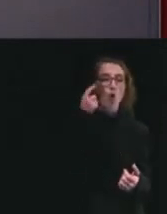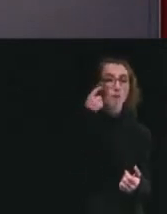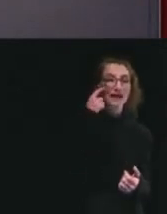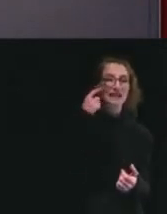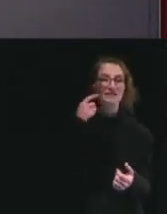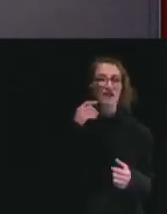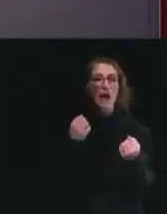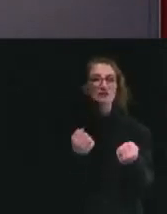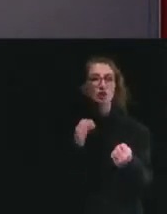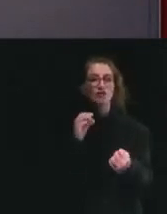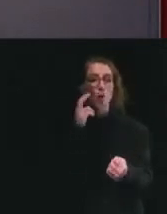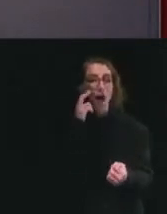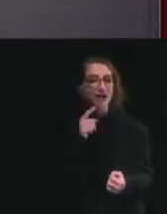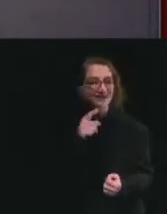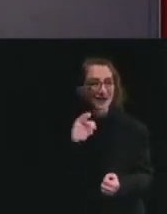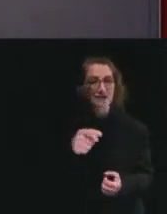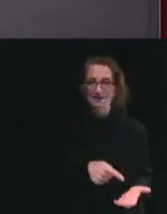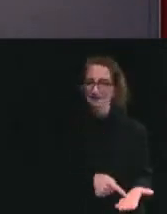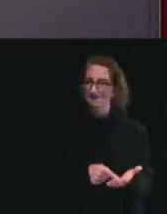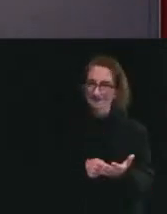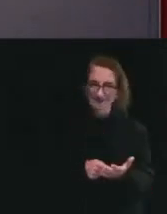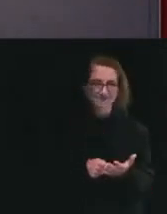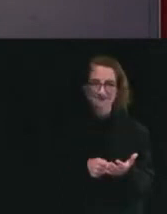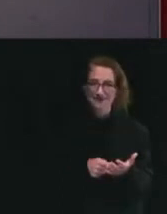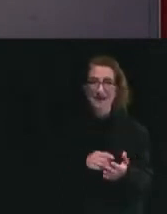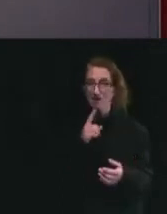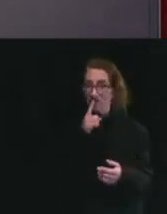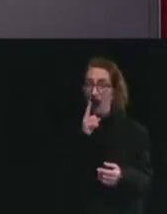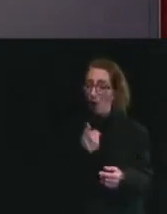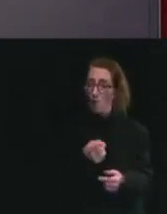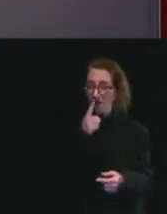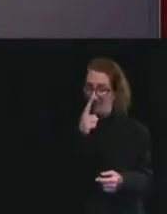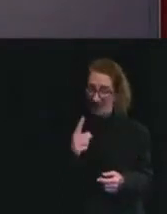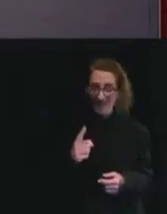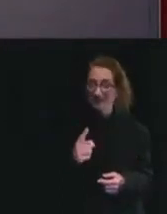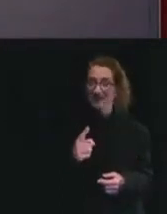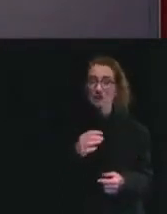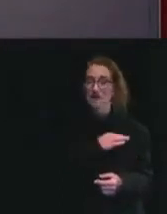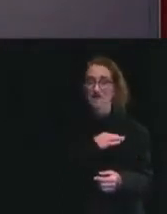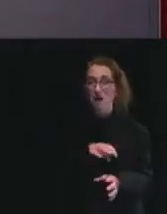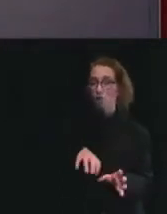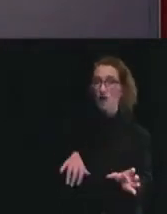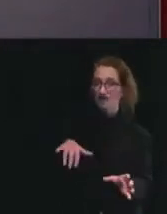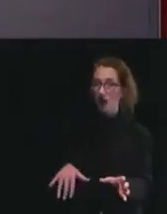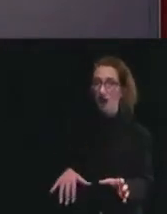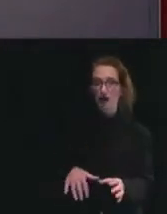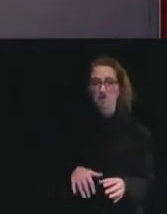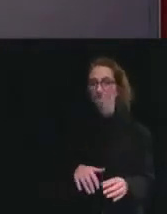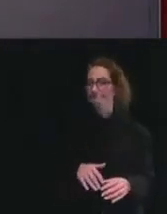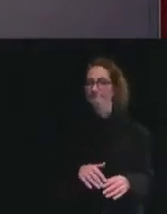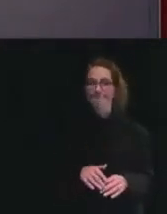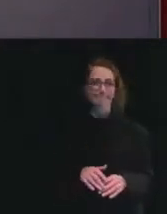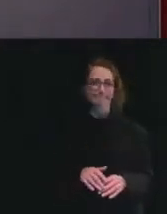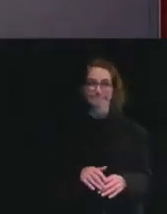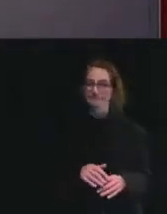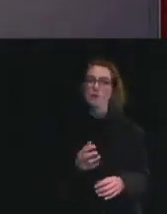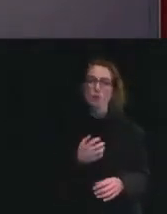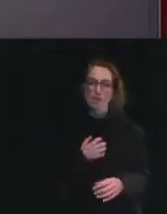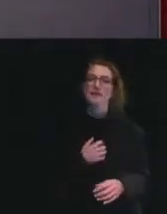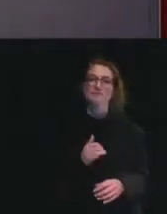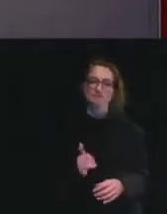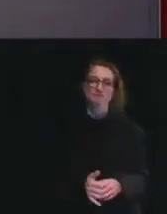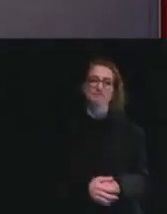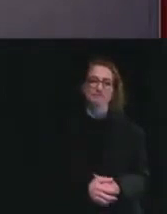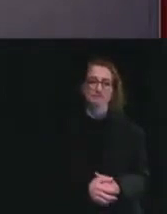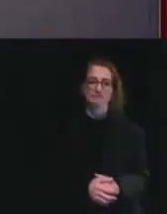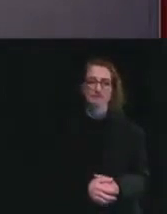concern about how far retirement will reach in old age. And what else are we going to do? We are going to work